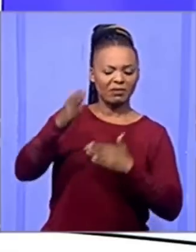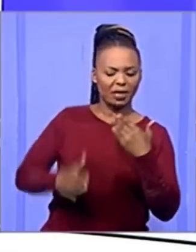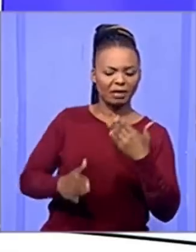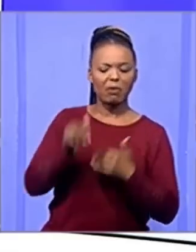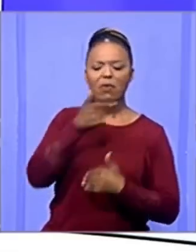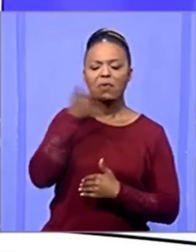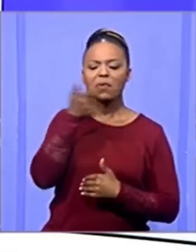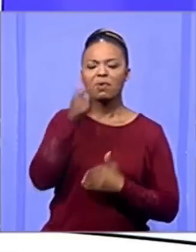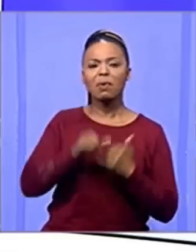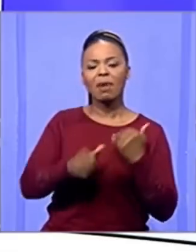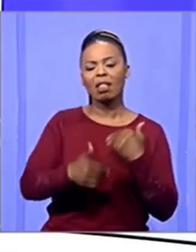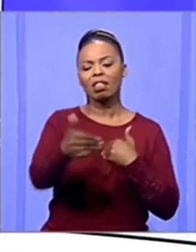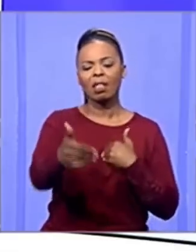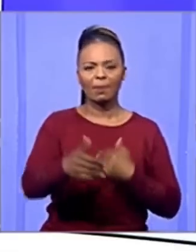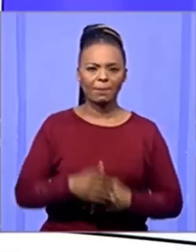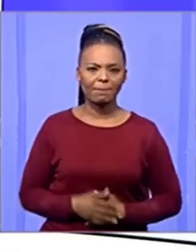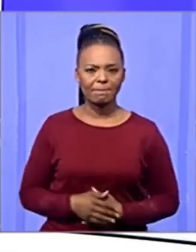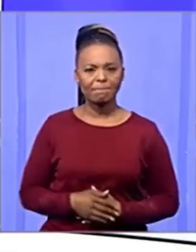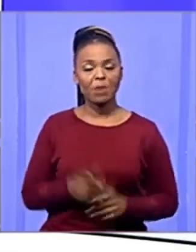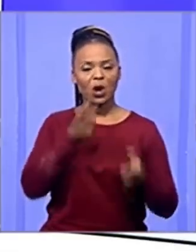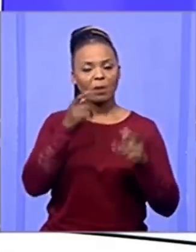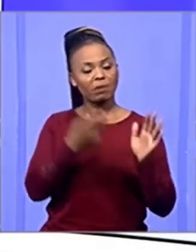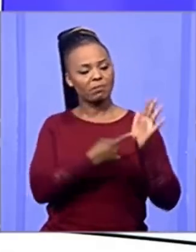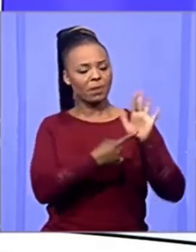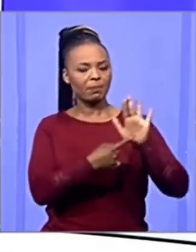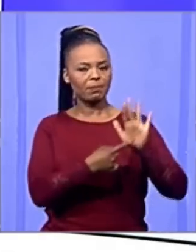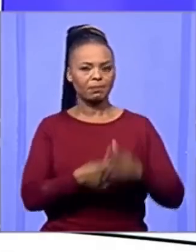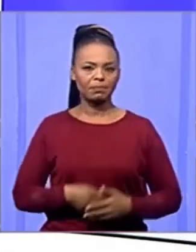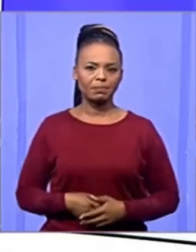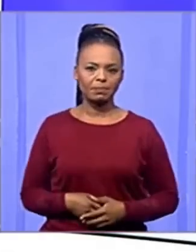tse mmalwa tse tlang. Maikutlo a lona ke a latelang.